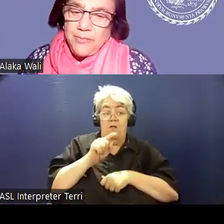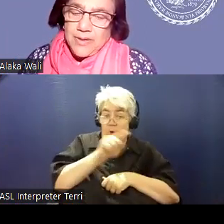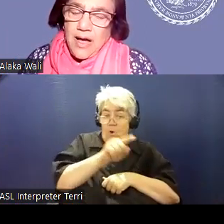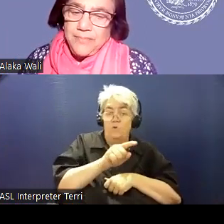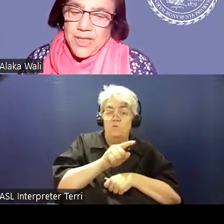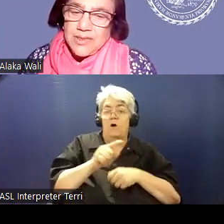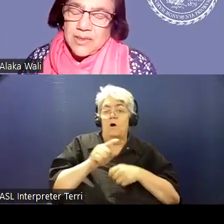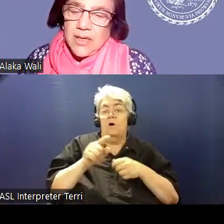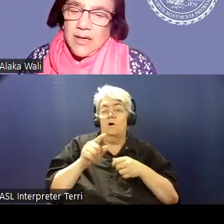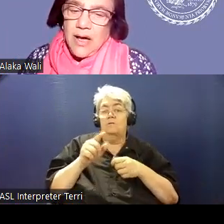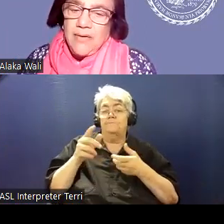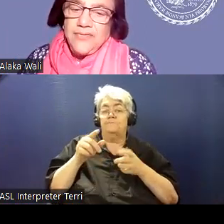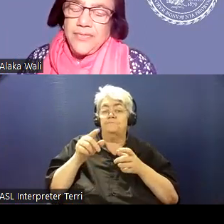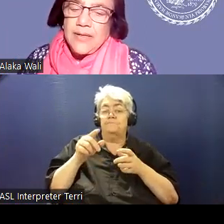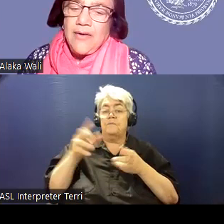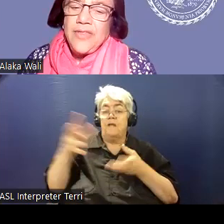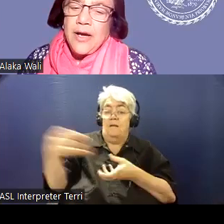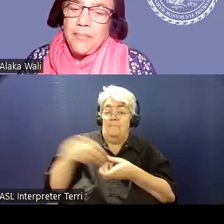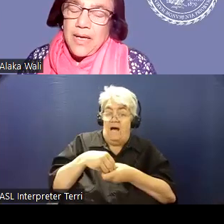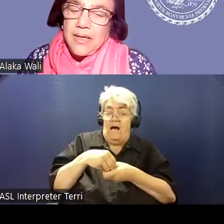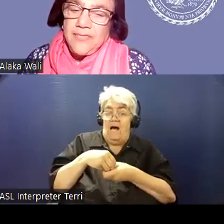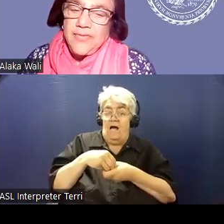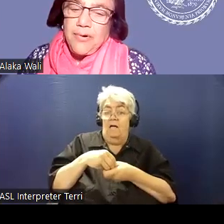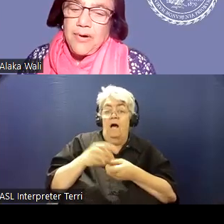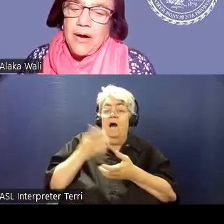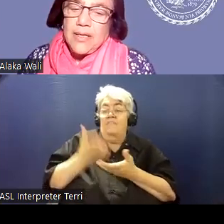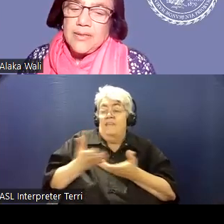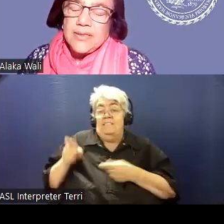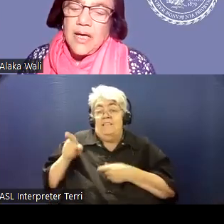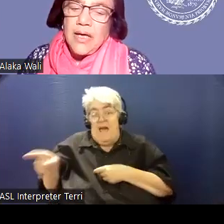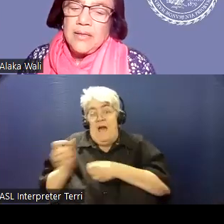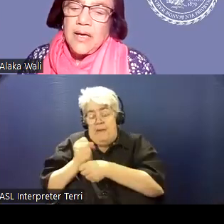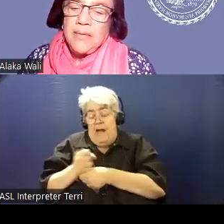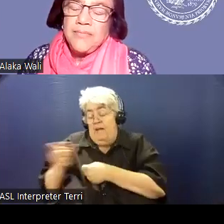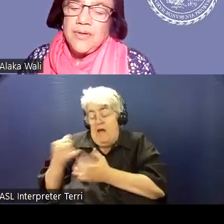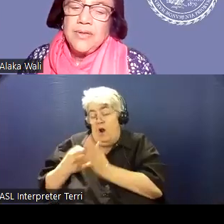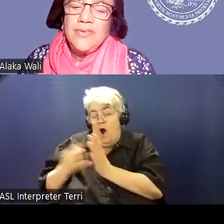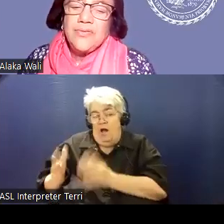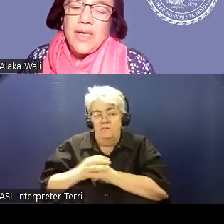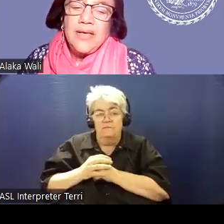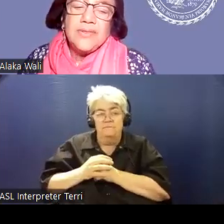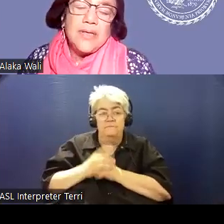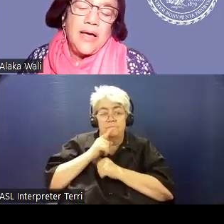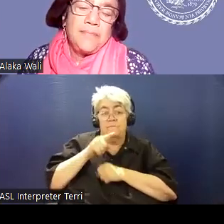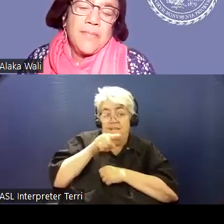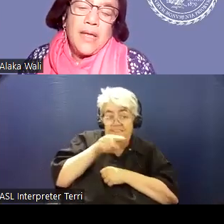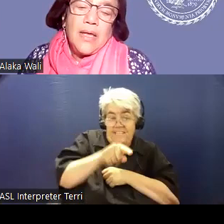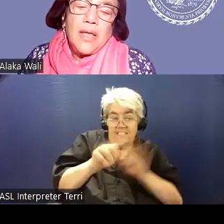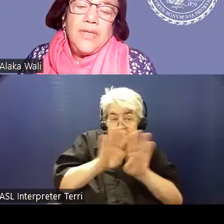combined with objects of their making if they were an artist. And so in this case,